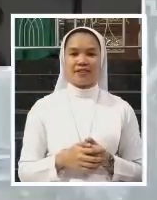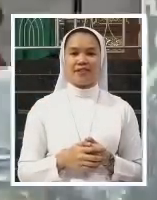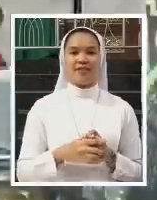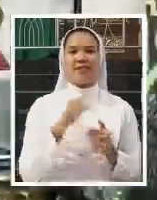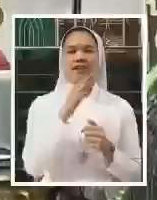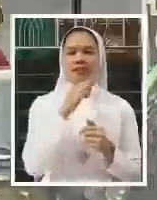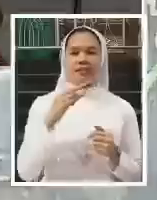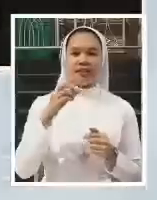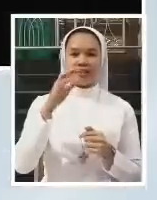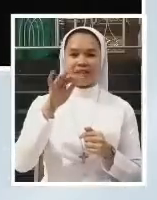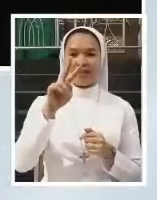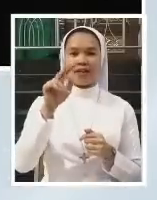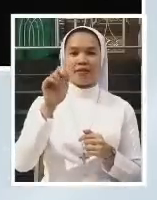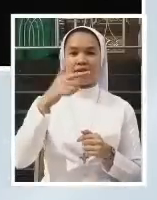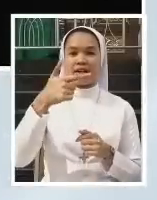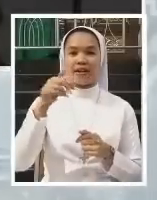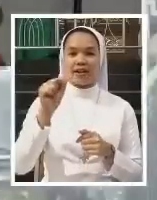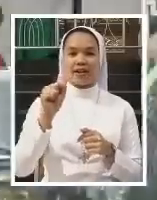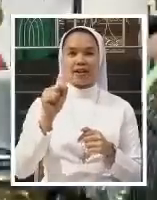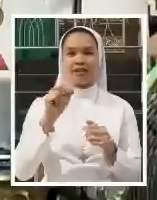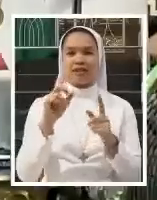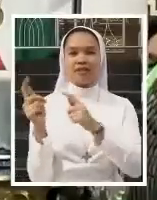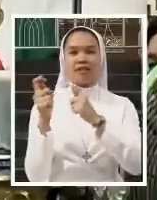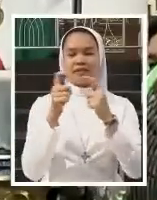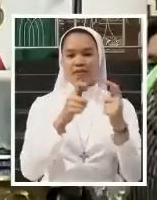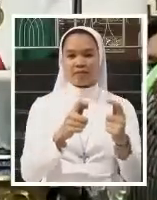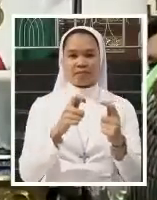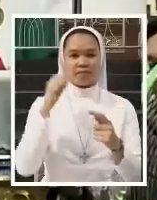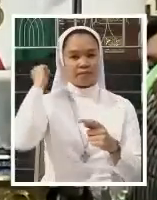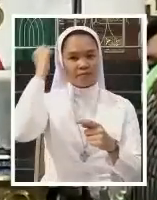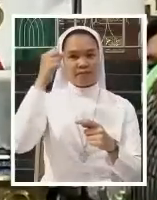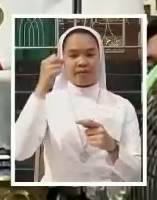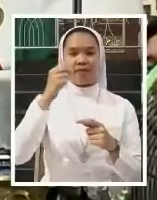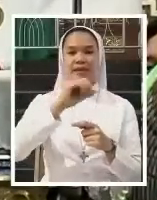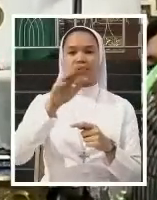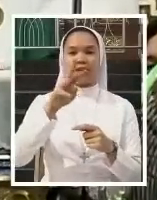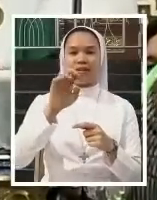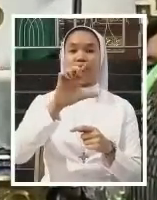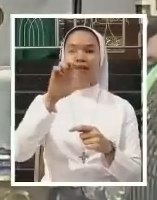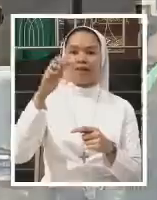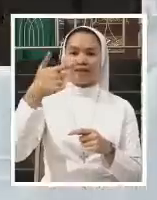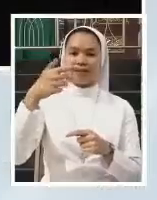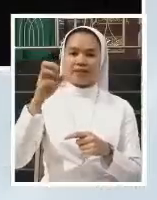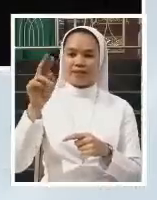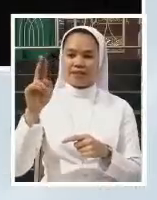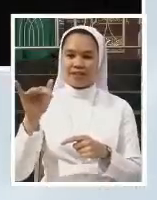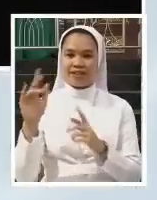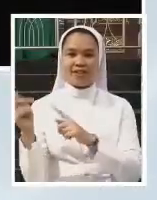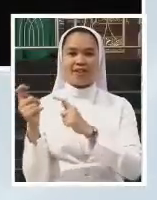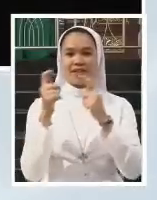Father Danilo Vargas, Pastor, St. Philip and James Parish, Lagunoy.